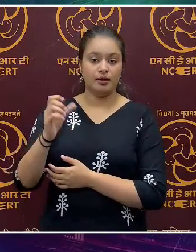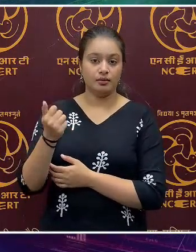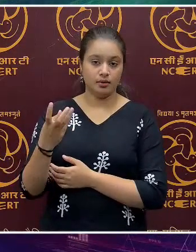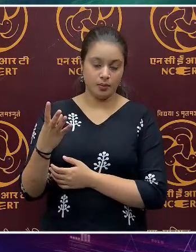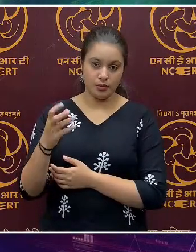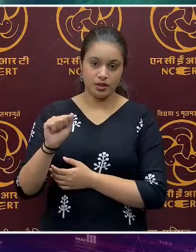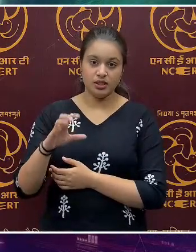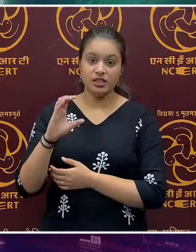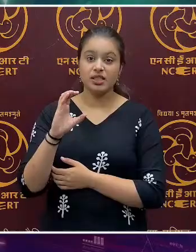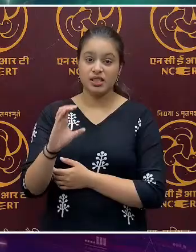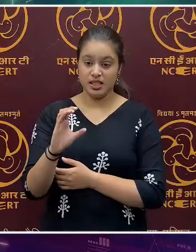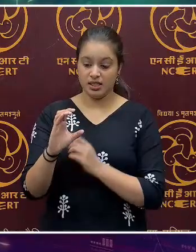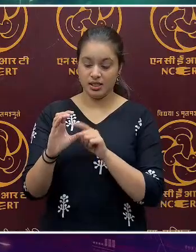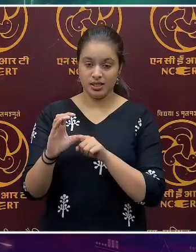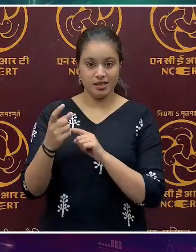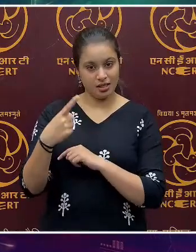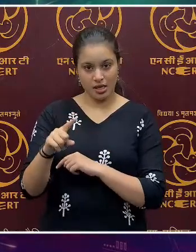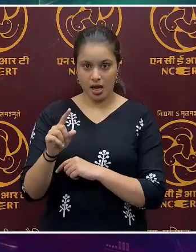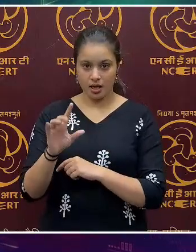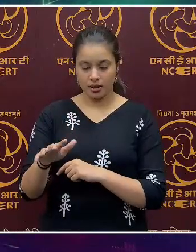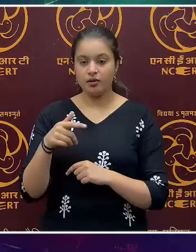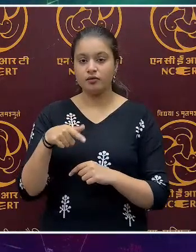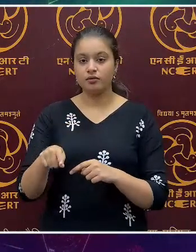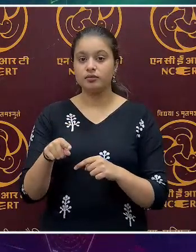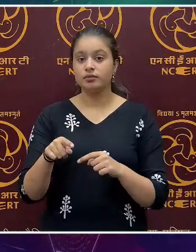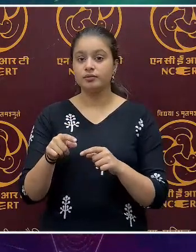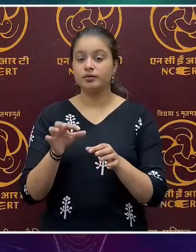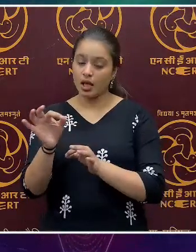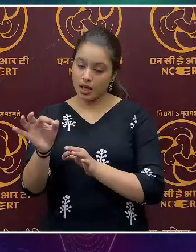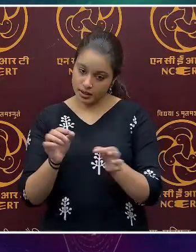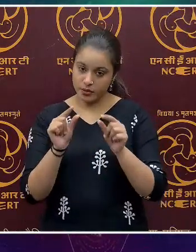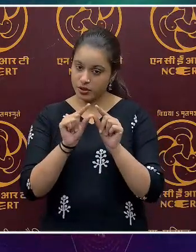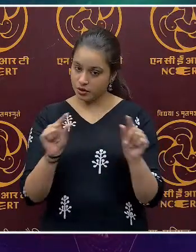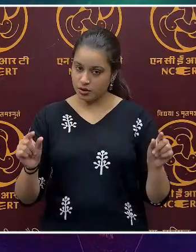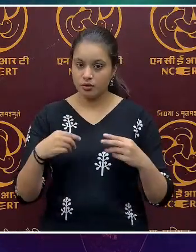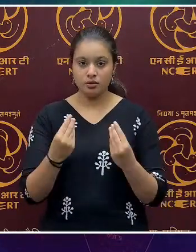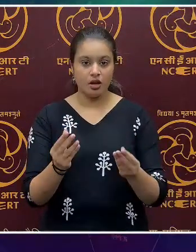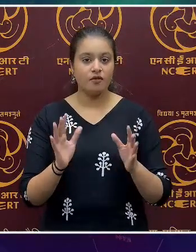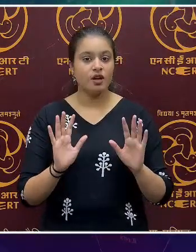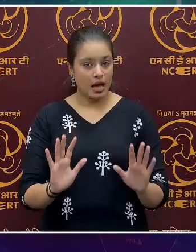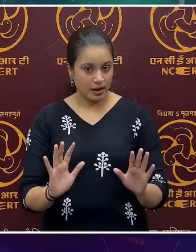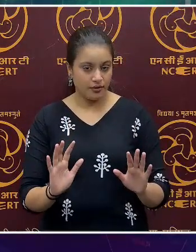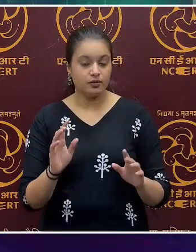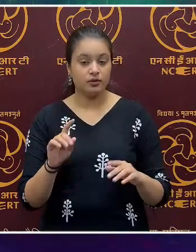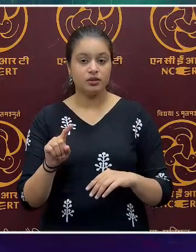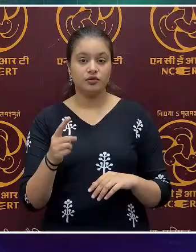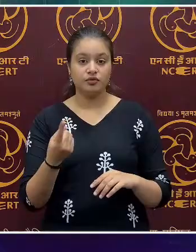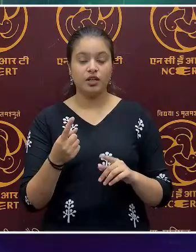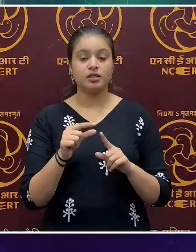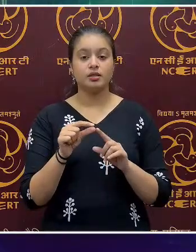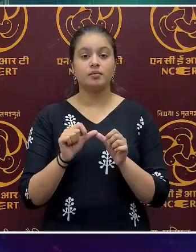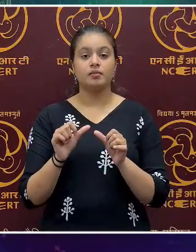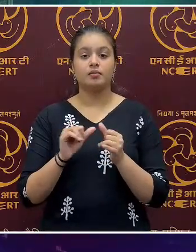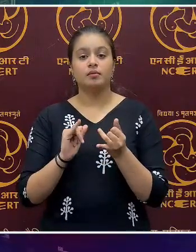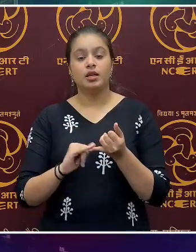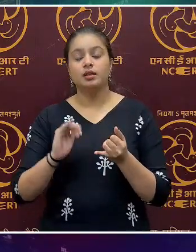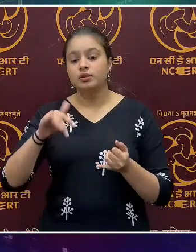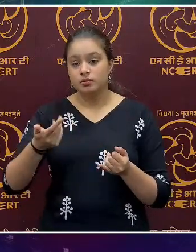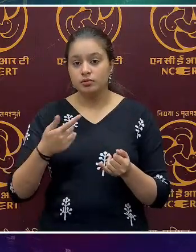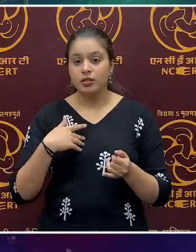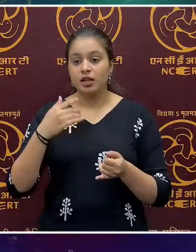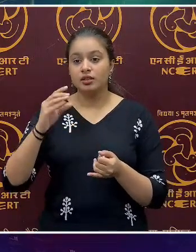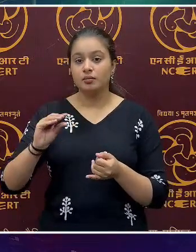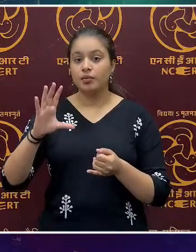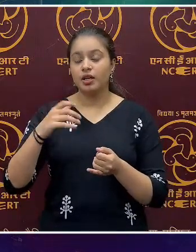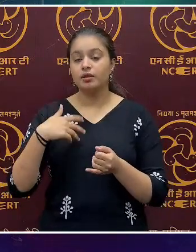option C. So for this question also explanation is also there. Like after the first pass, the largest element reaches its correct